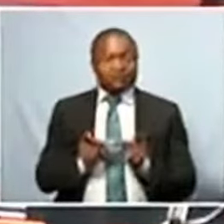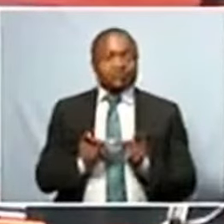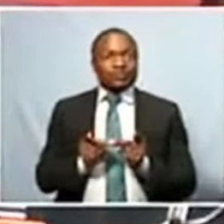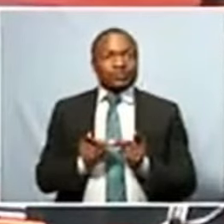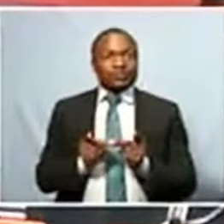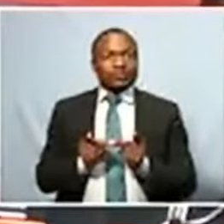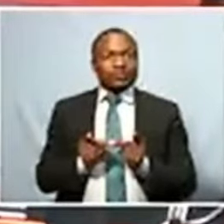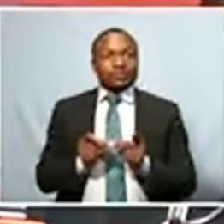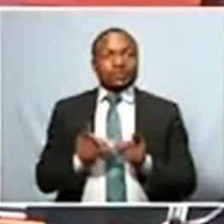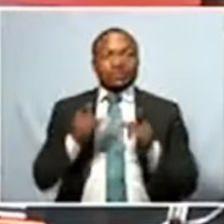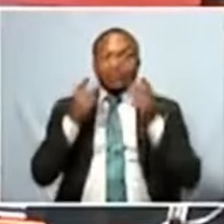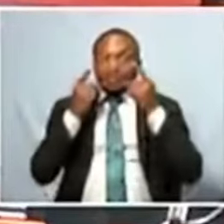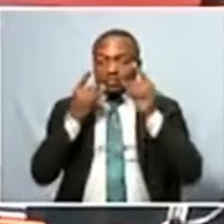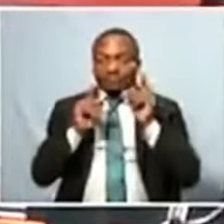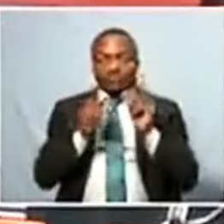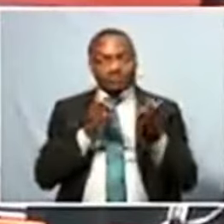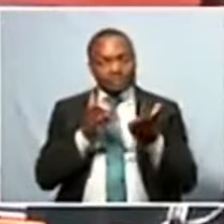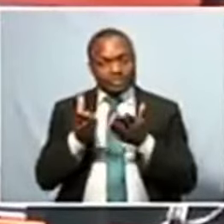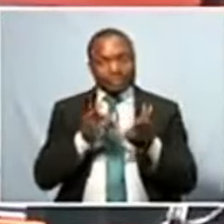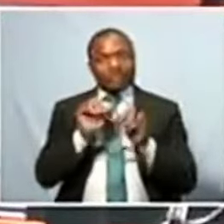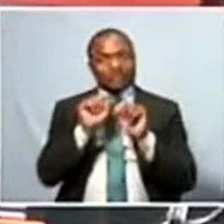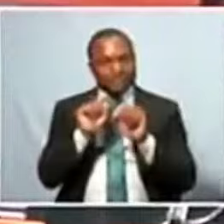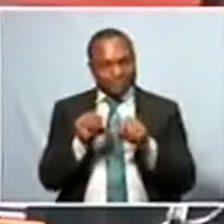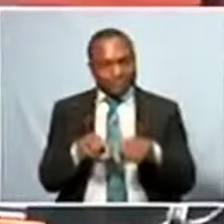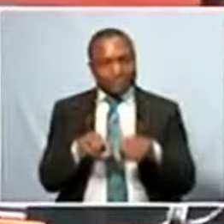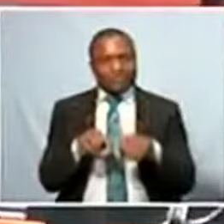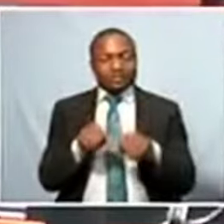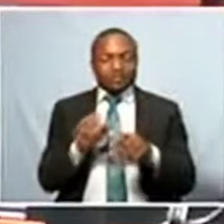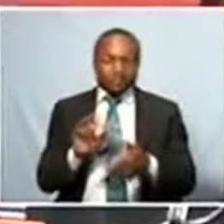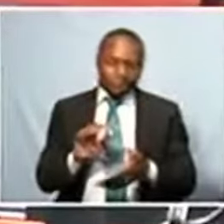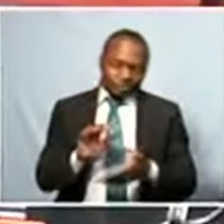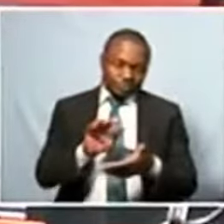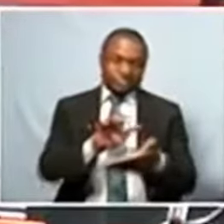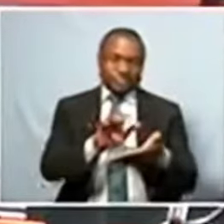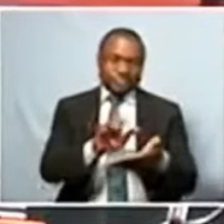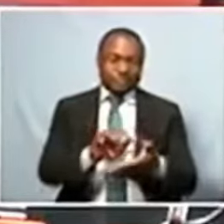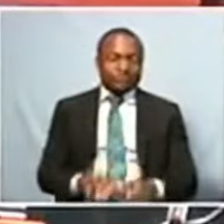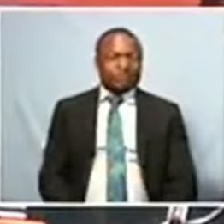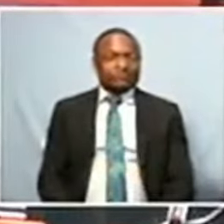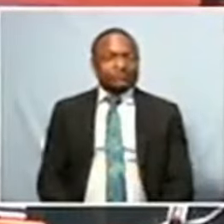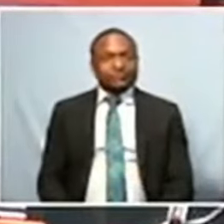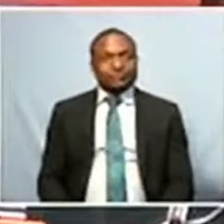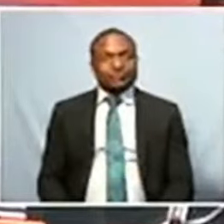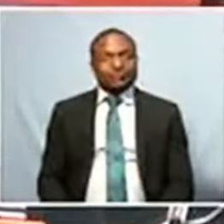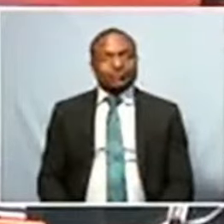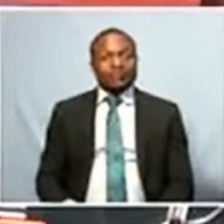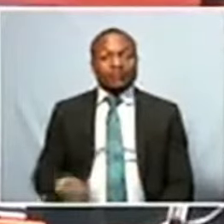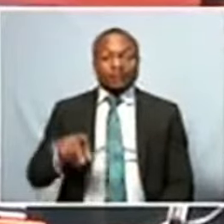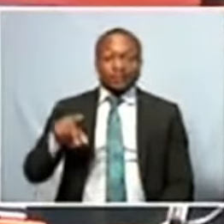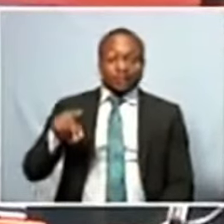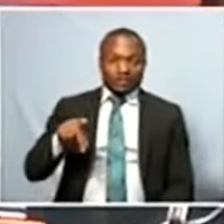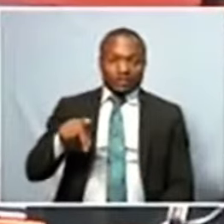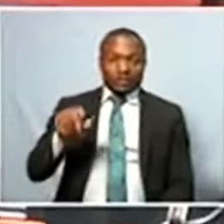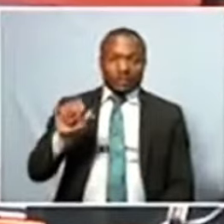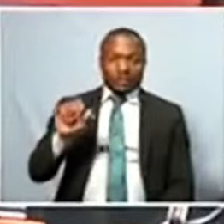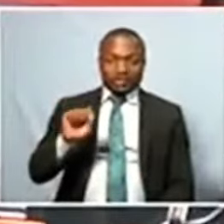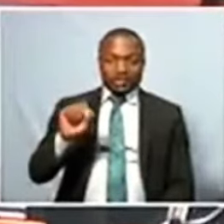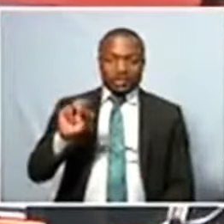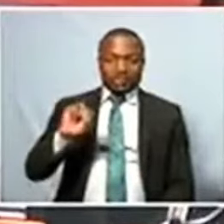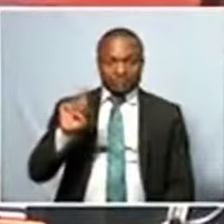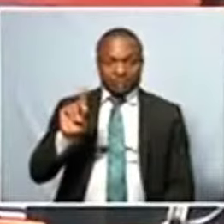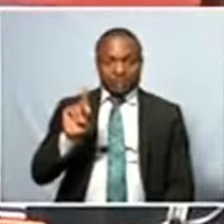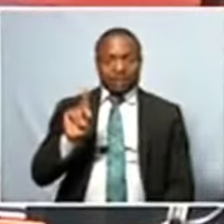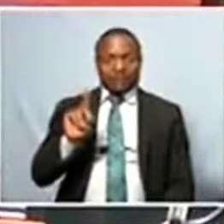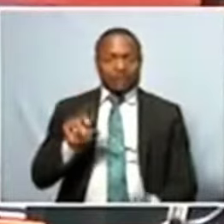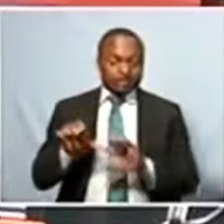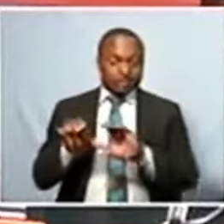the public service so that they are actually allocated. Once PSMD does that,